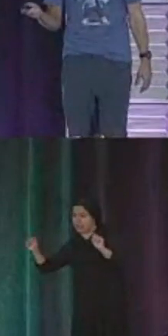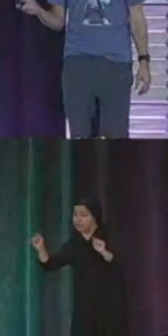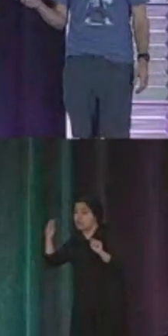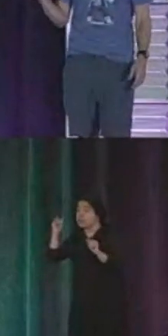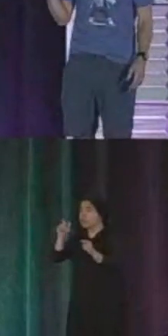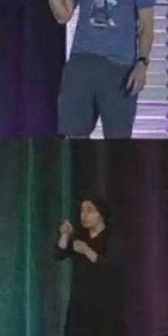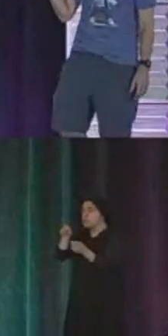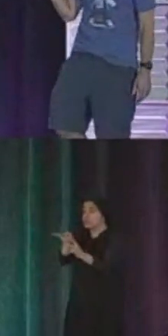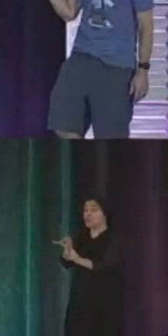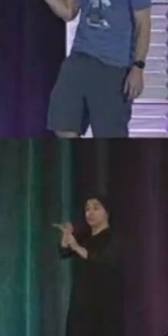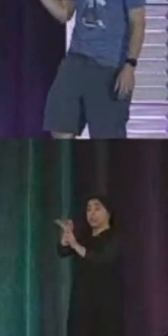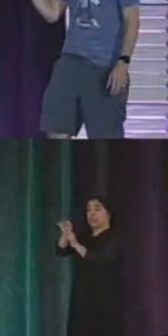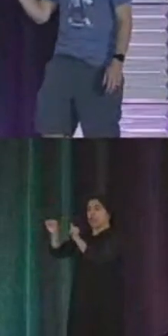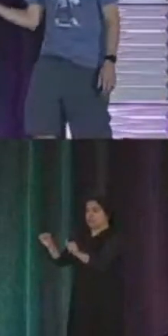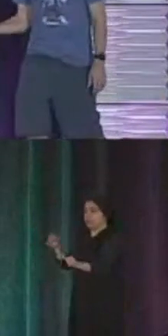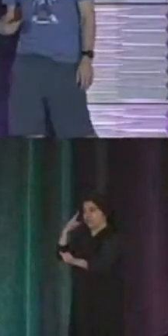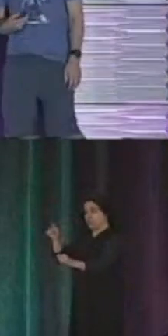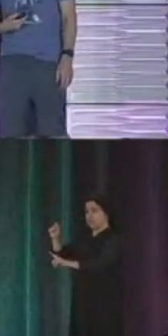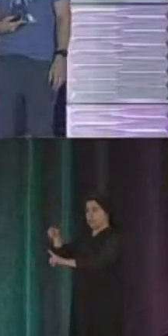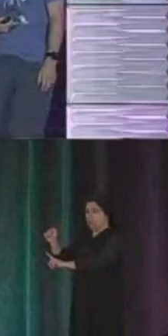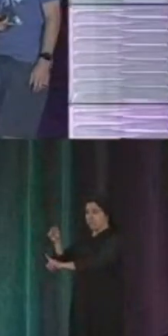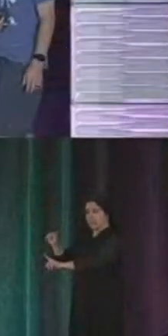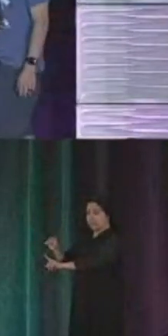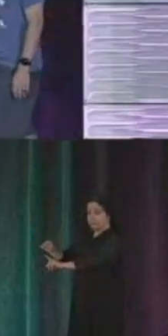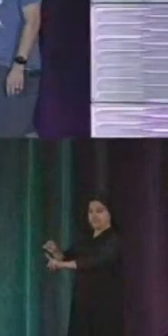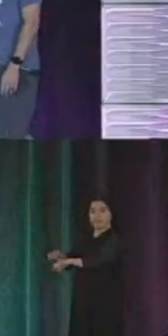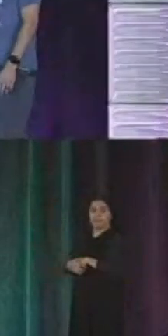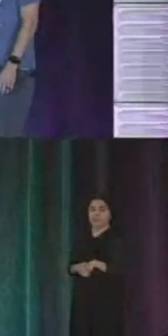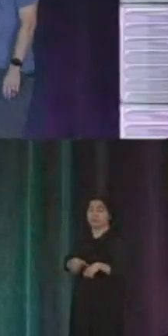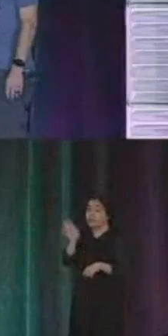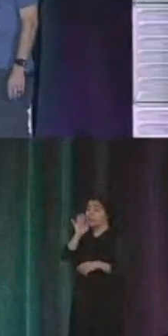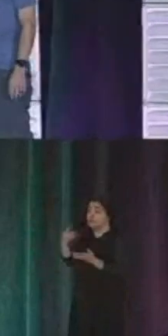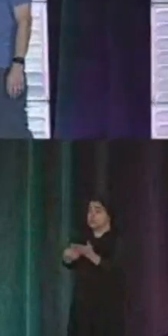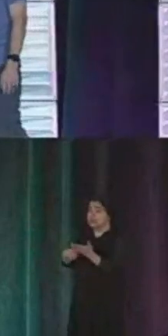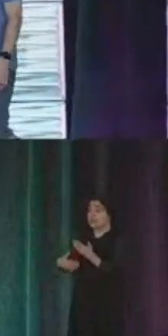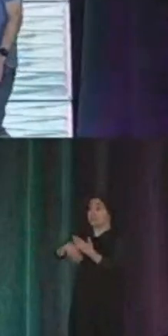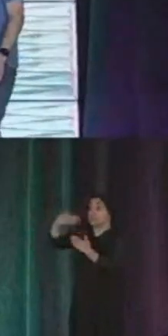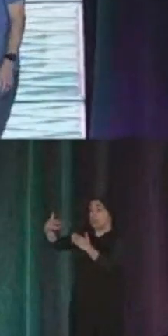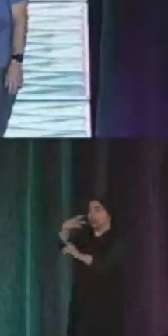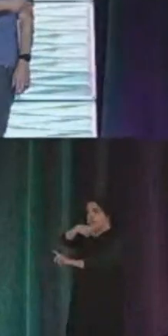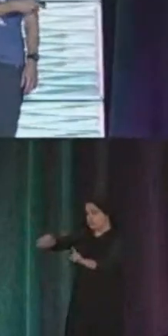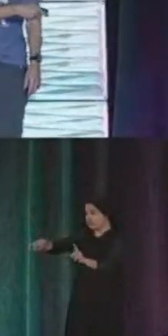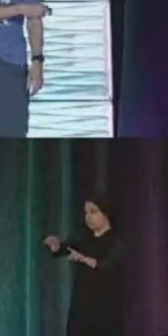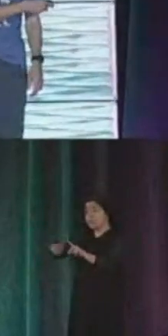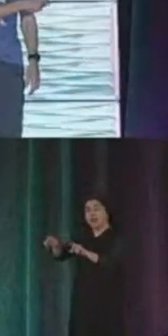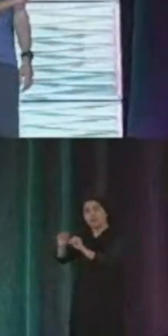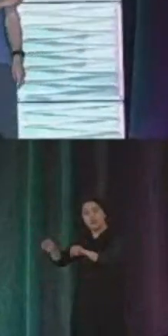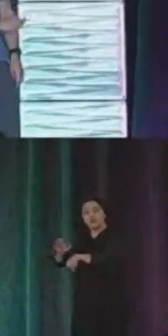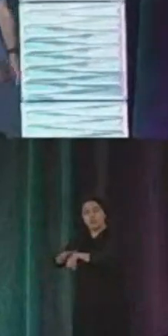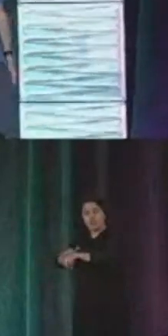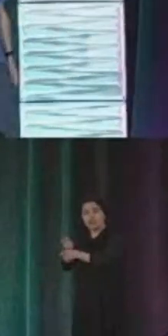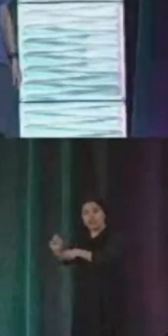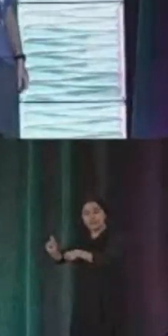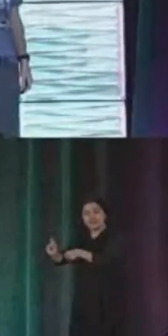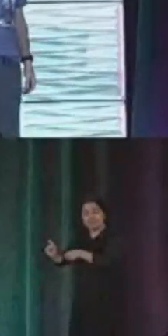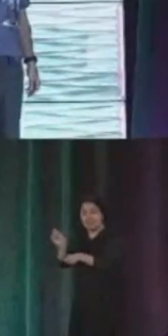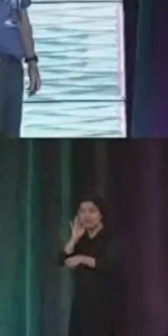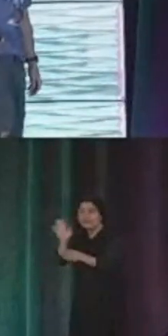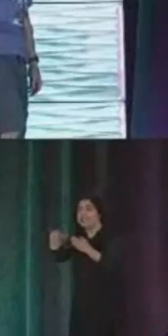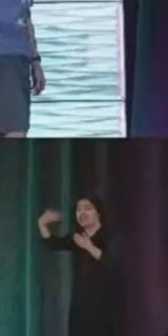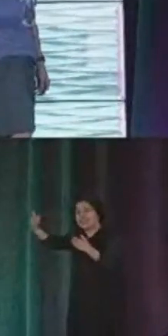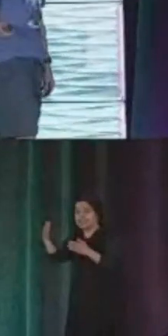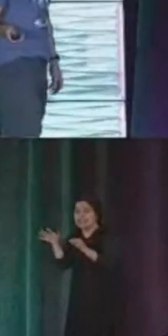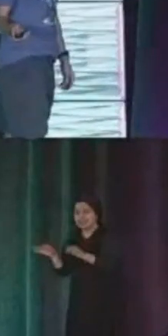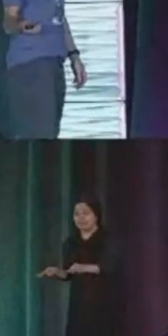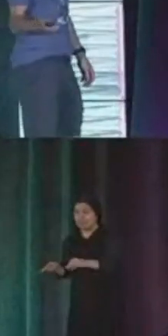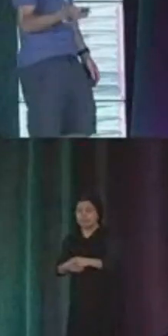and we'll look at that as well. And what I'm going to tell you about is the next transition, but no spoilers yet. We'll get to that in a second.